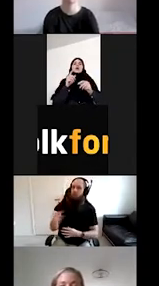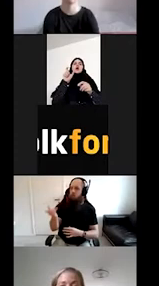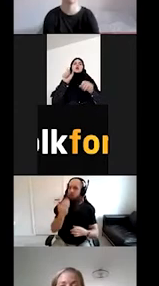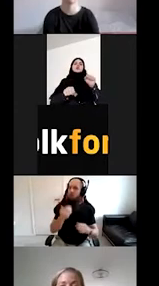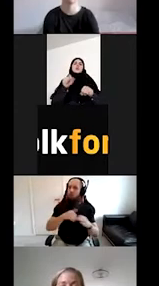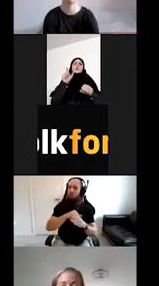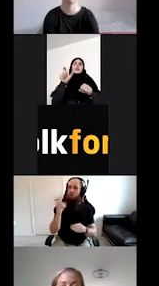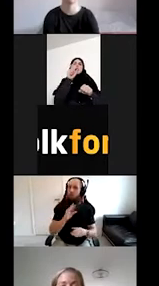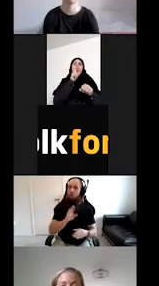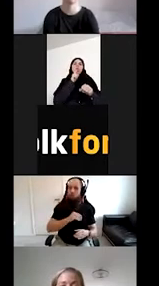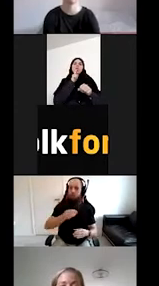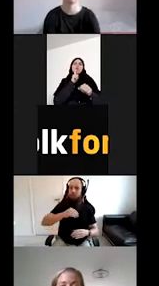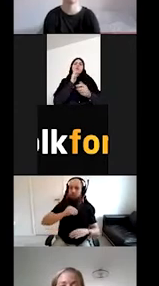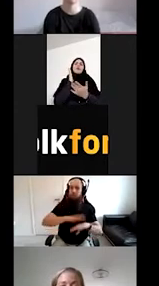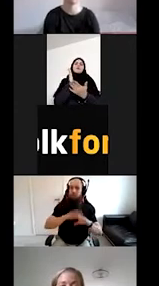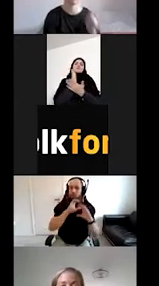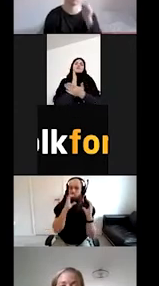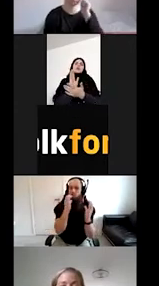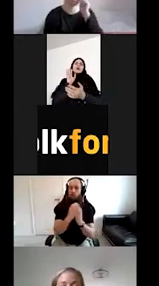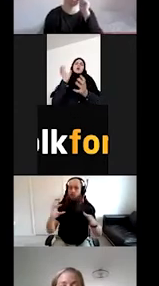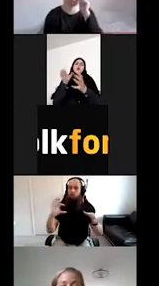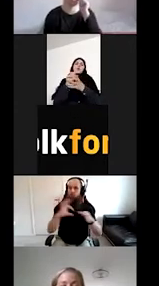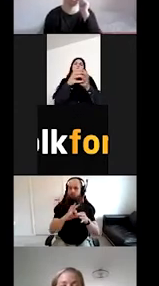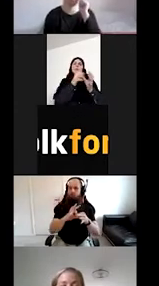Throughout the, you know, the interviews